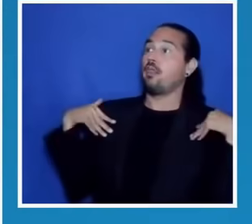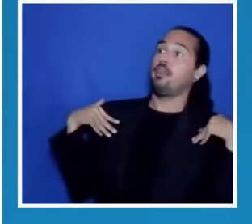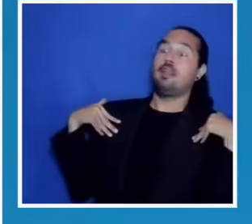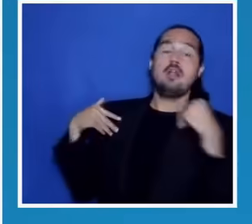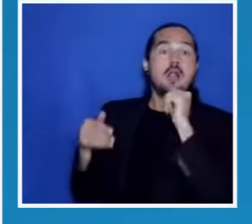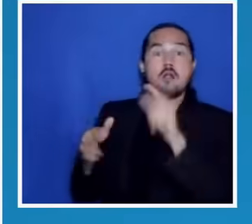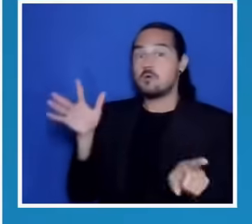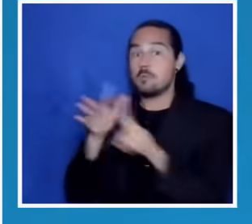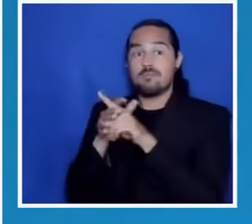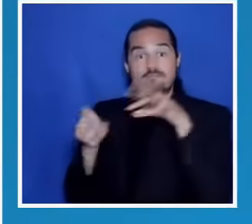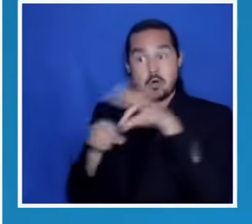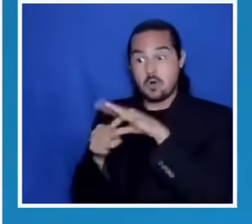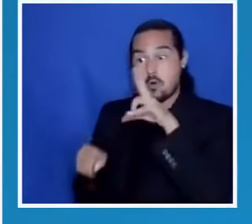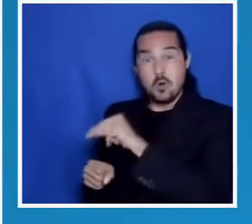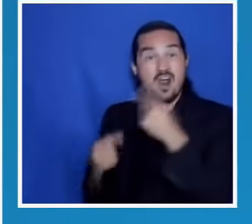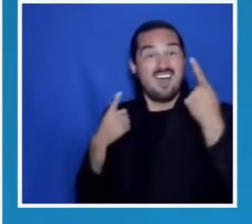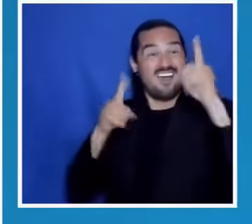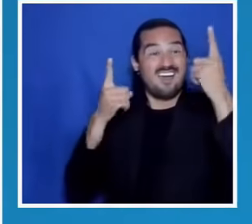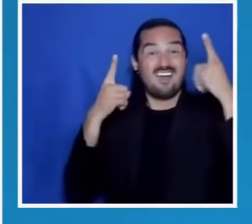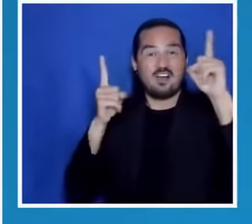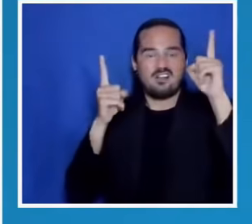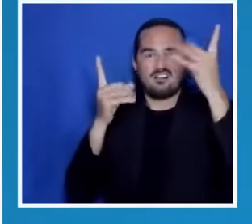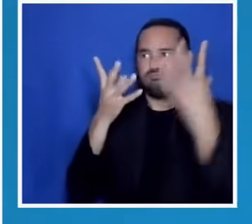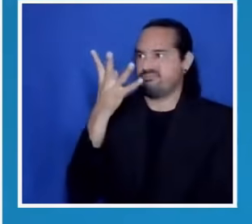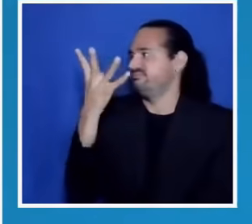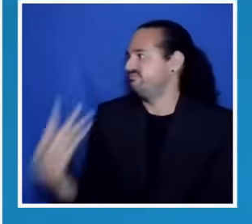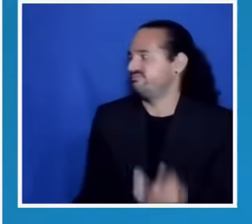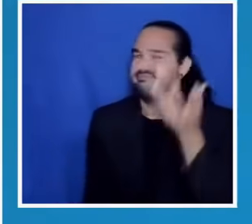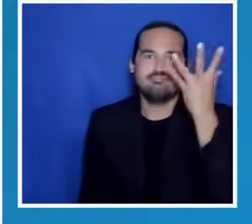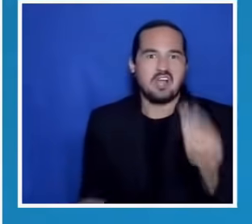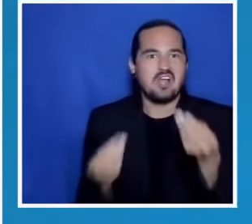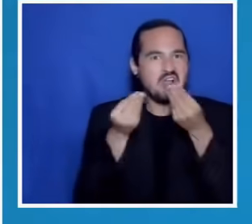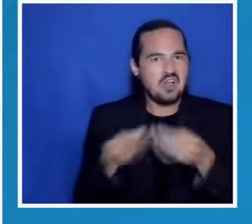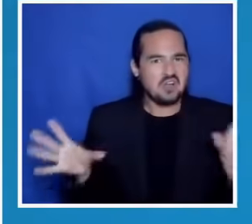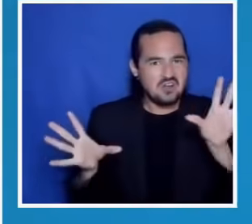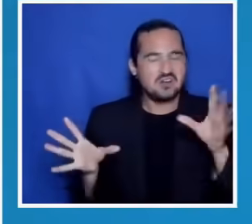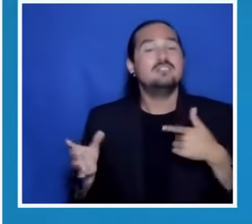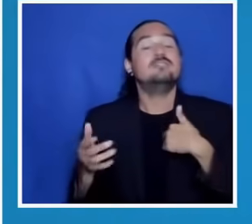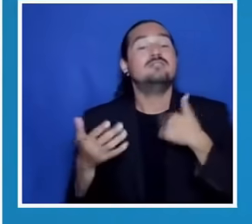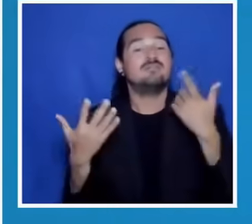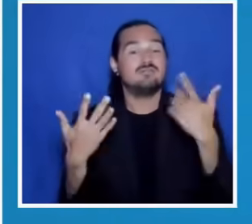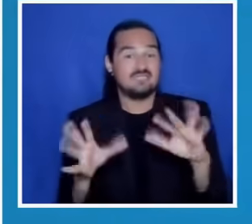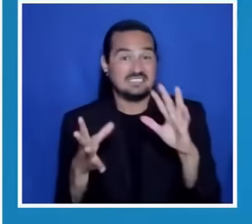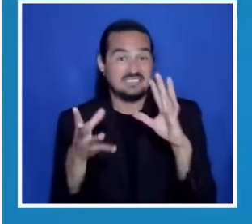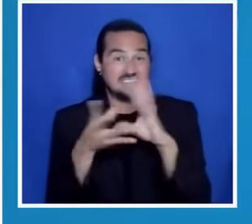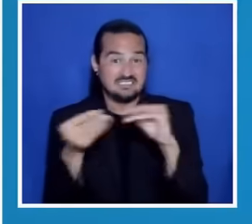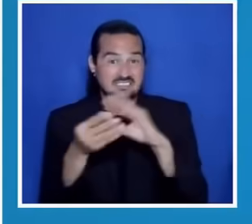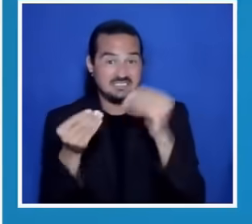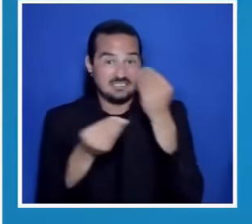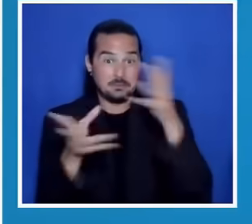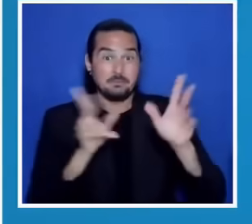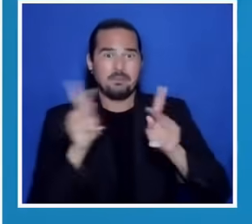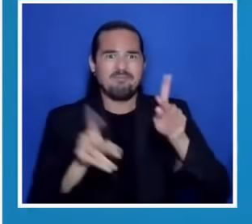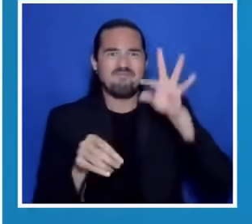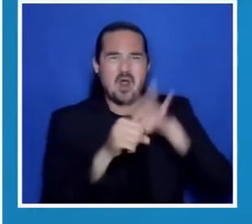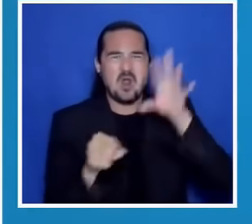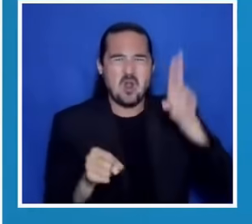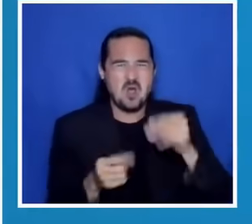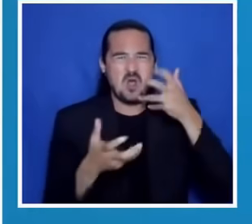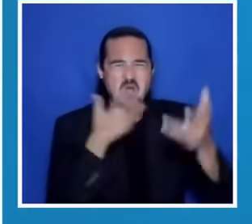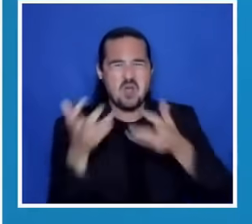You've heard this, you've heard it from others. You heard, not just from my cheering section over there, you heard